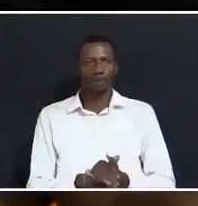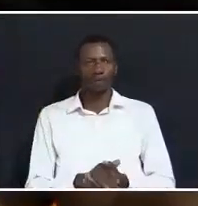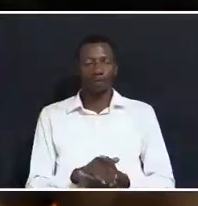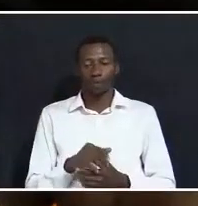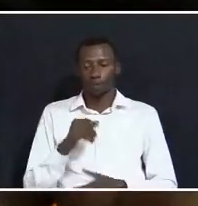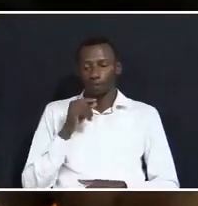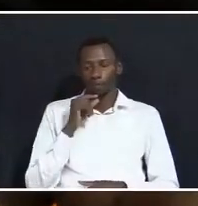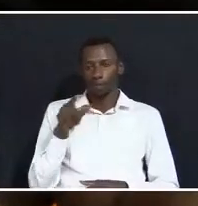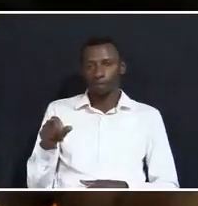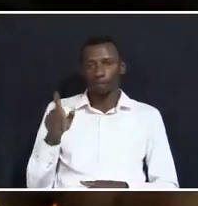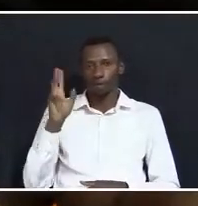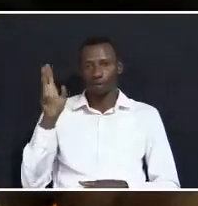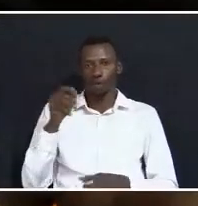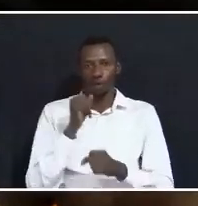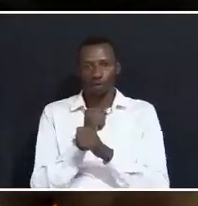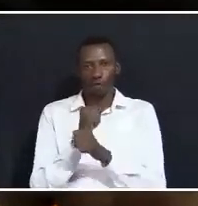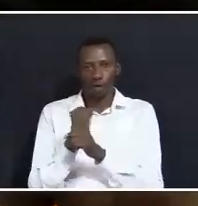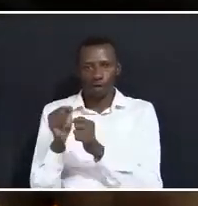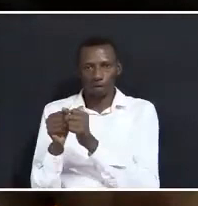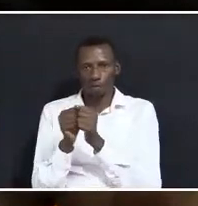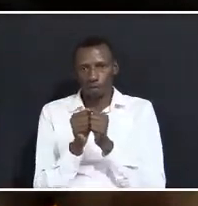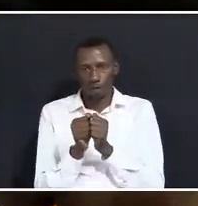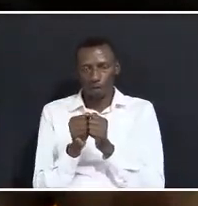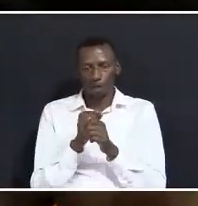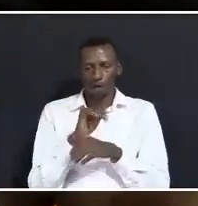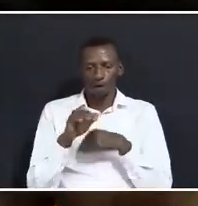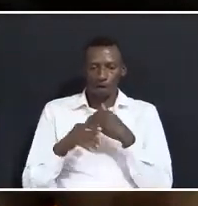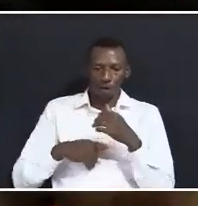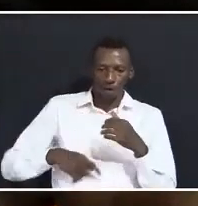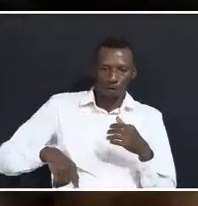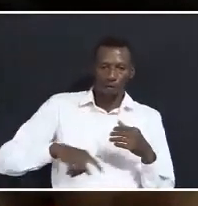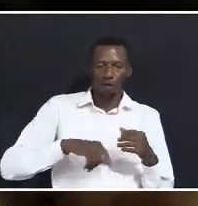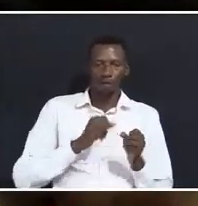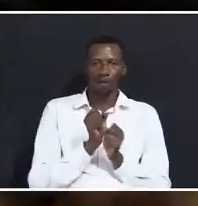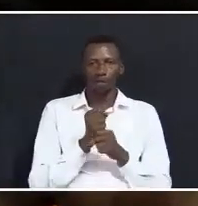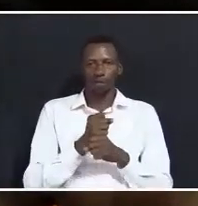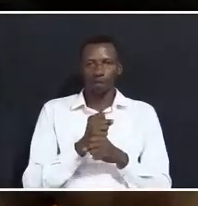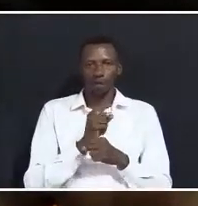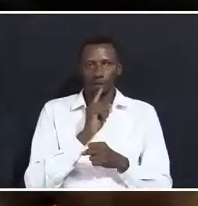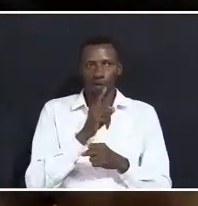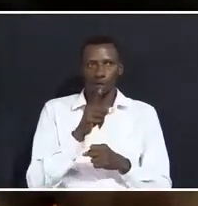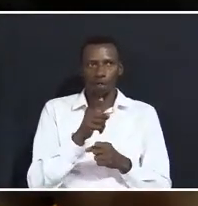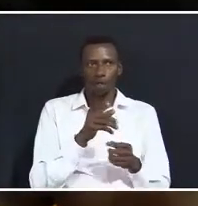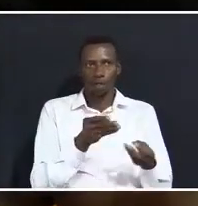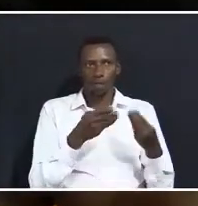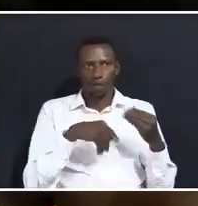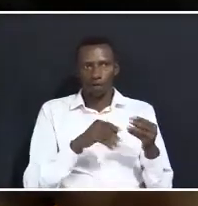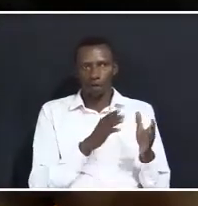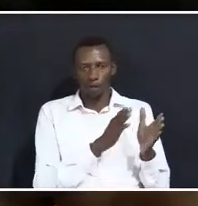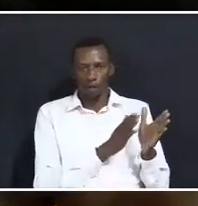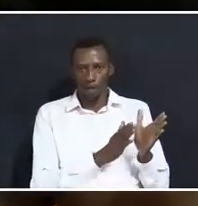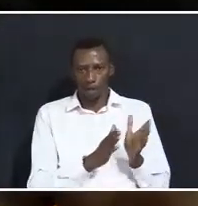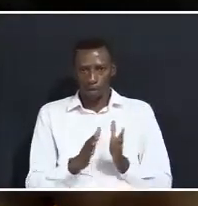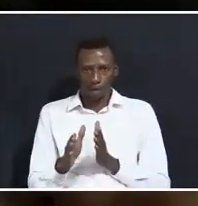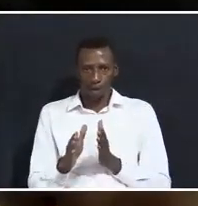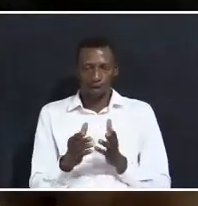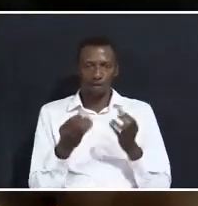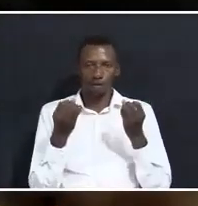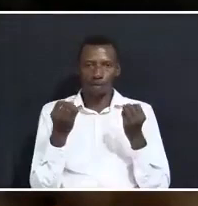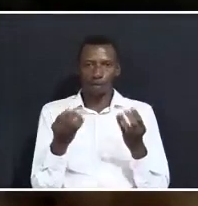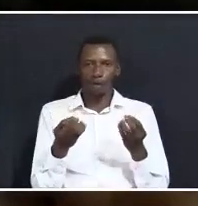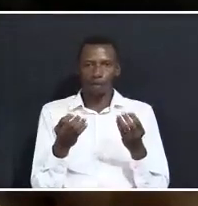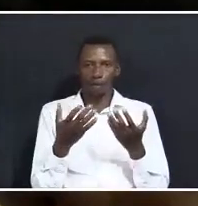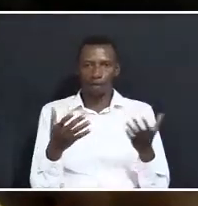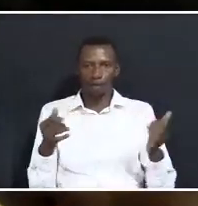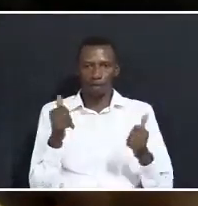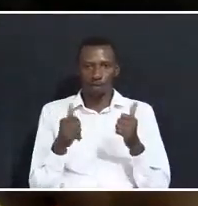2023. He will be working together with all of us to make sure that he gives us a schedule for the many things that we would like